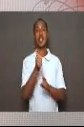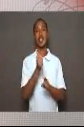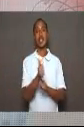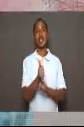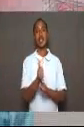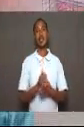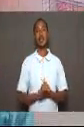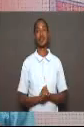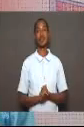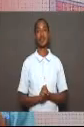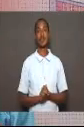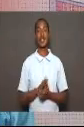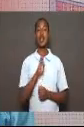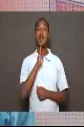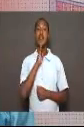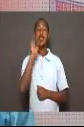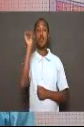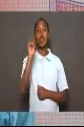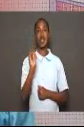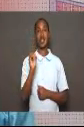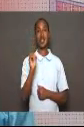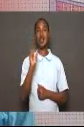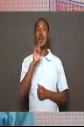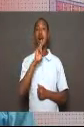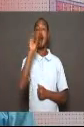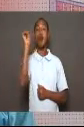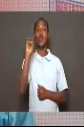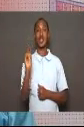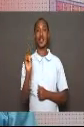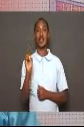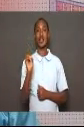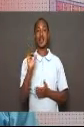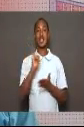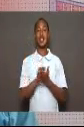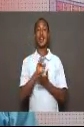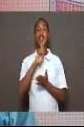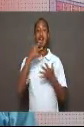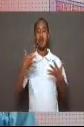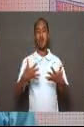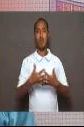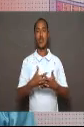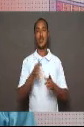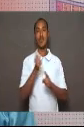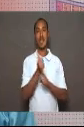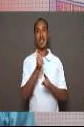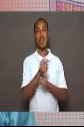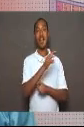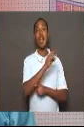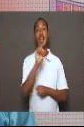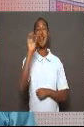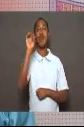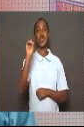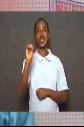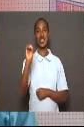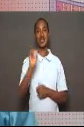non-metals. Basic oxides are oxides that are composed of metals and